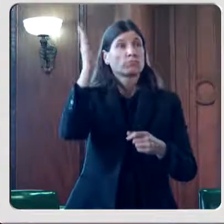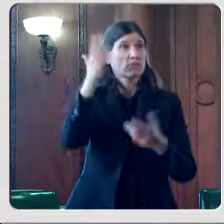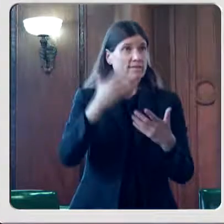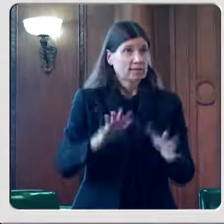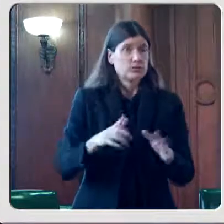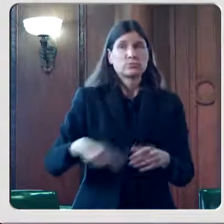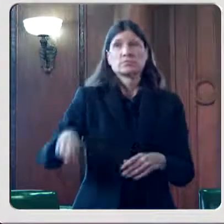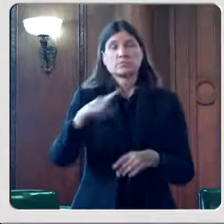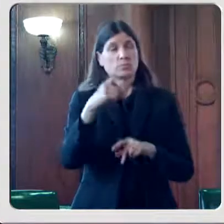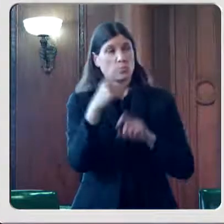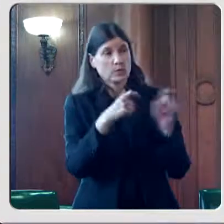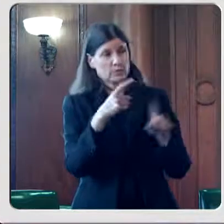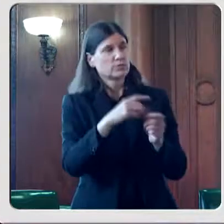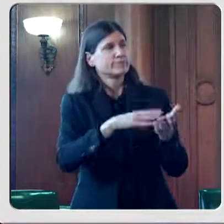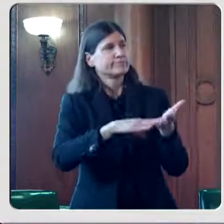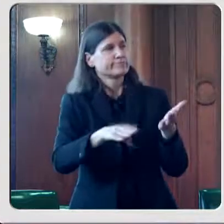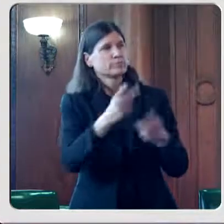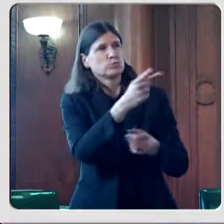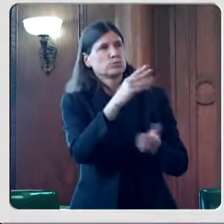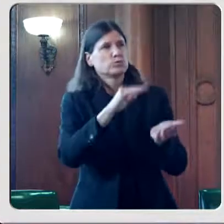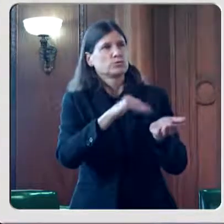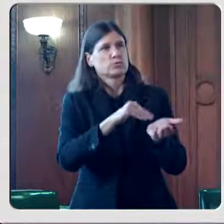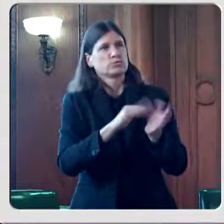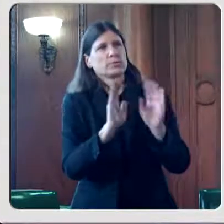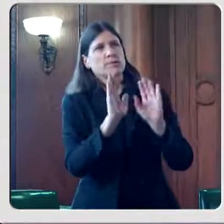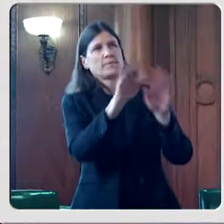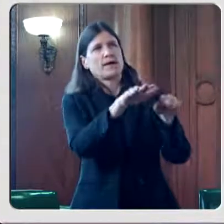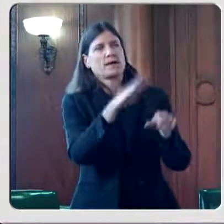important duties at their medical establishments.